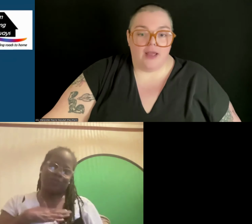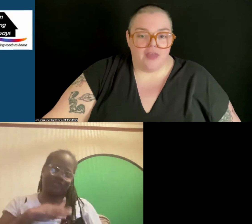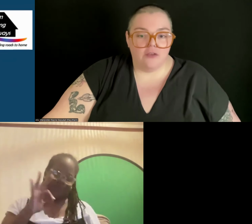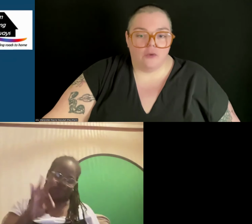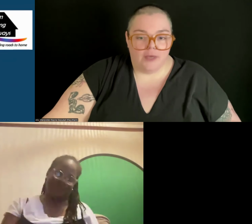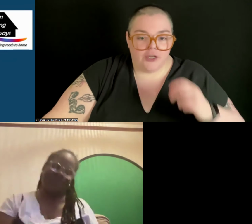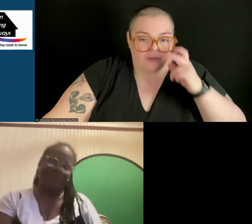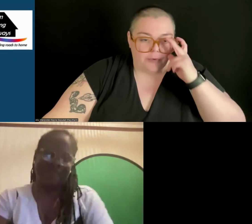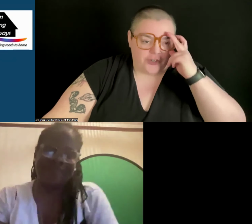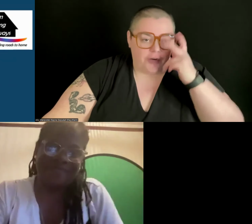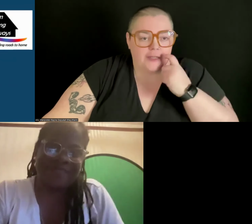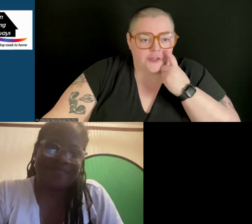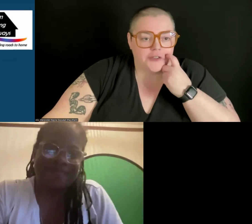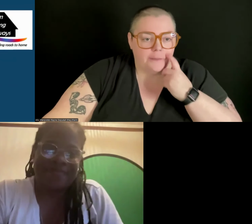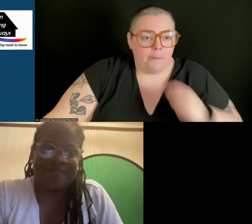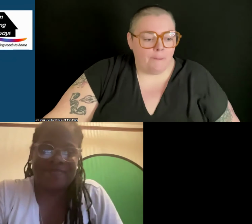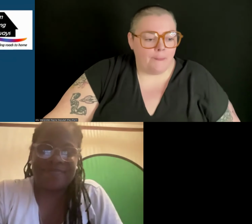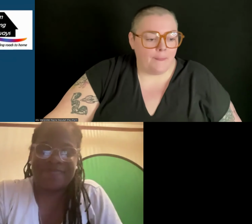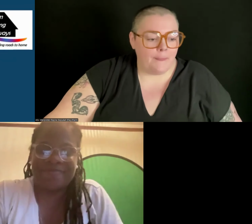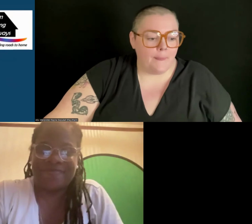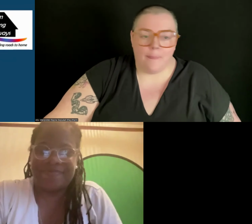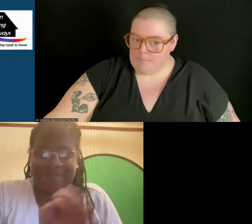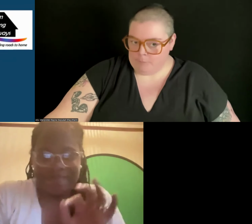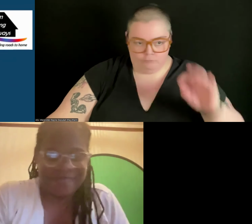Okay, great. Thank you so much. I really appreciate your answers.